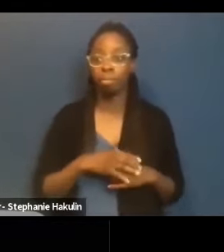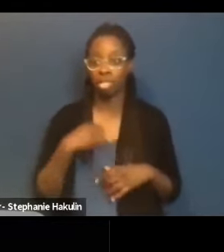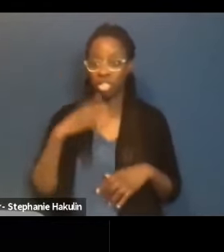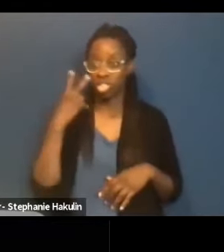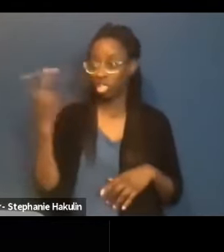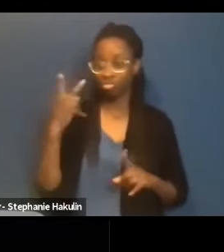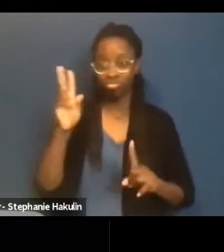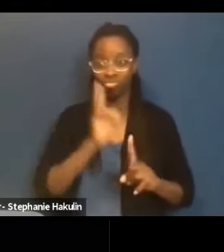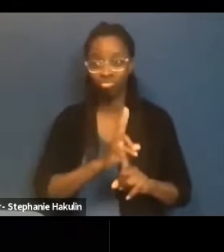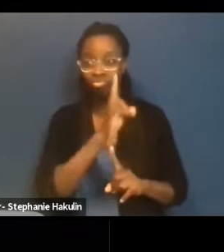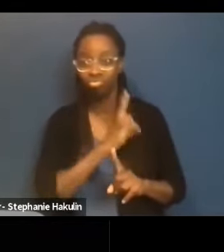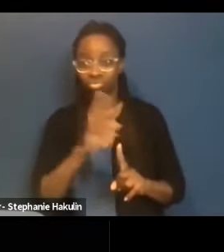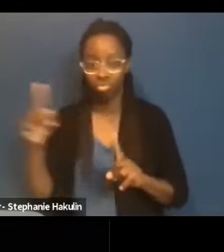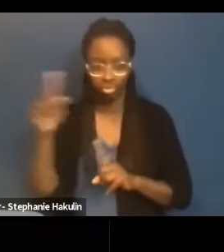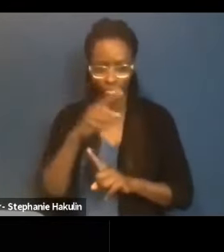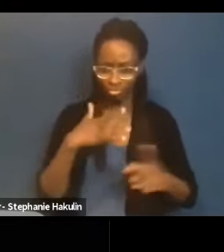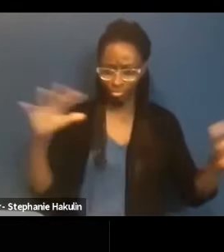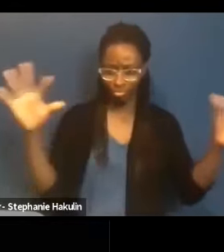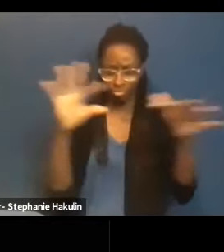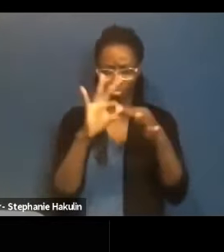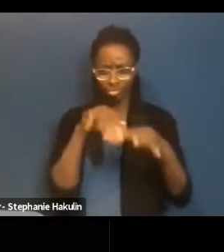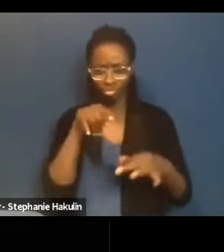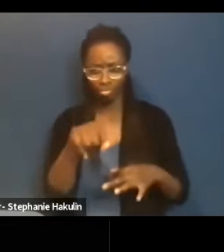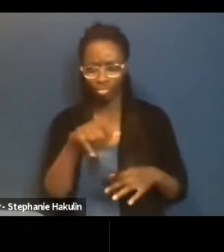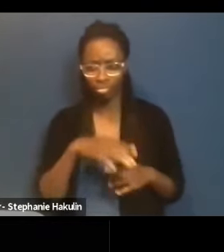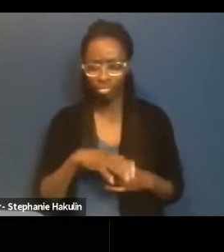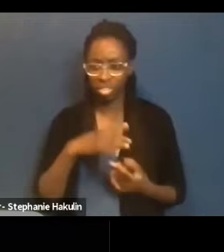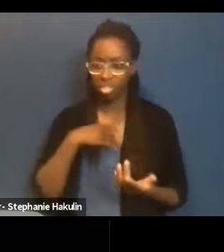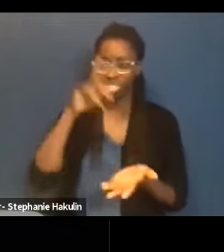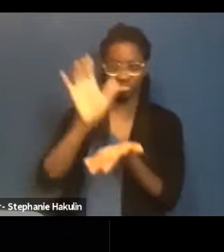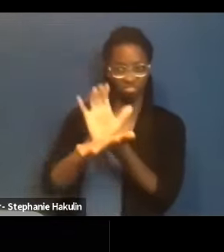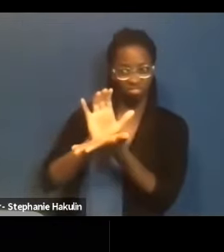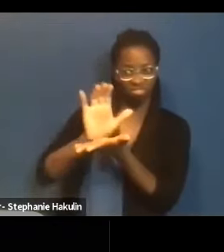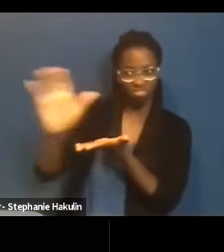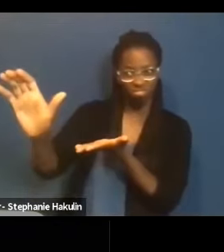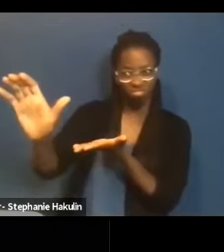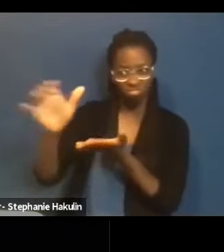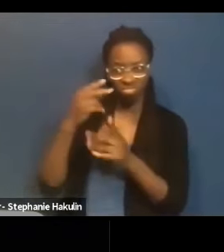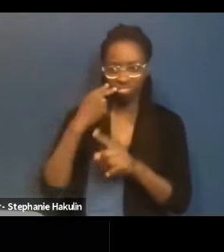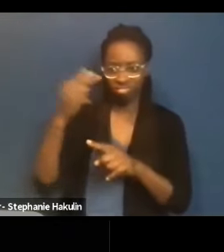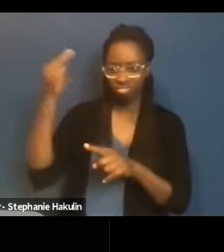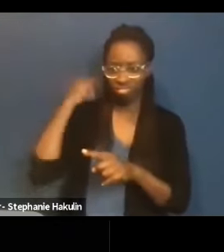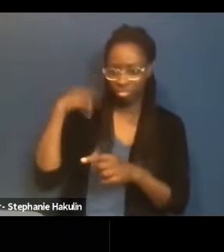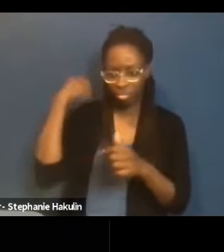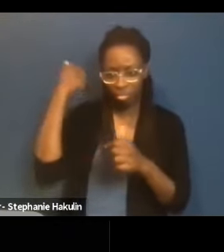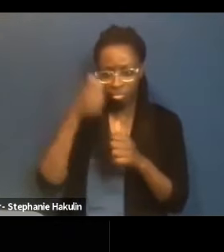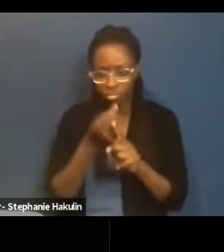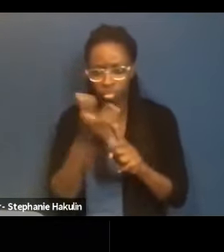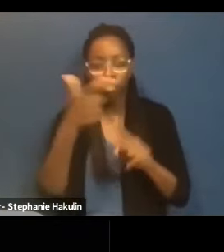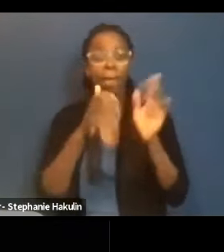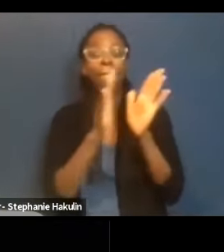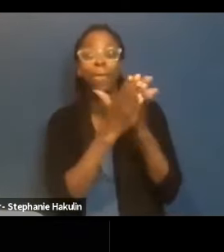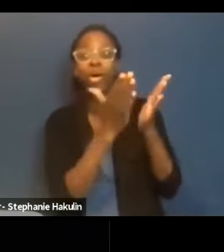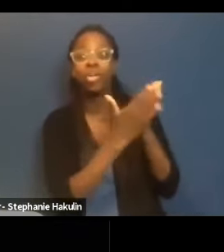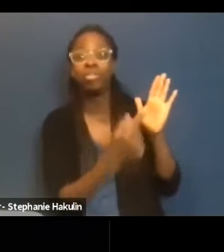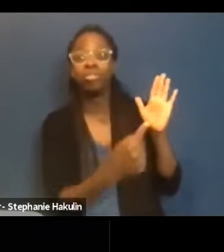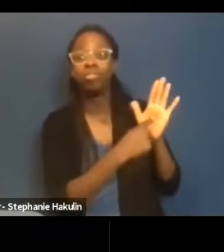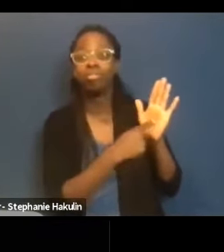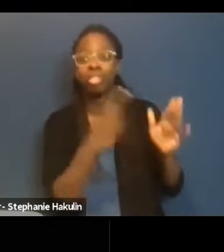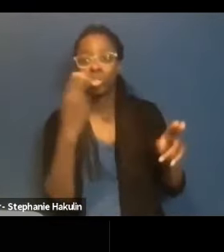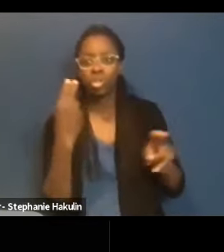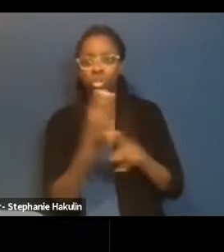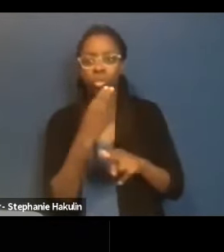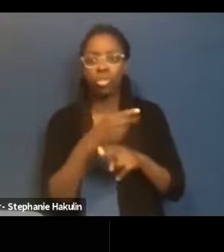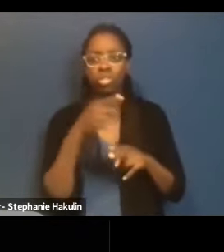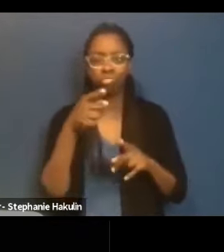memory, erased from your textbooks, unless you're referring to racial slurs. For once, I don't mean the word nigger. Siamese is the only